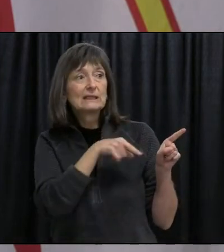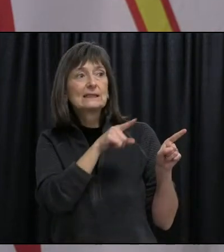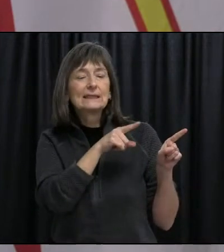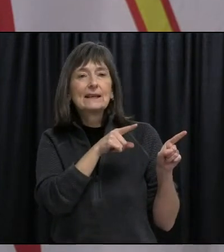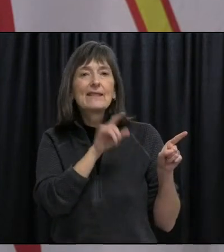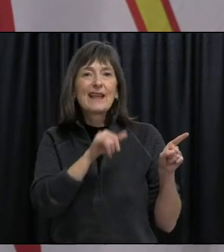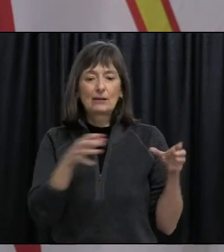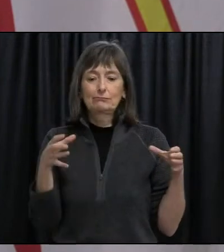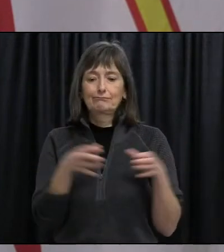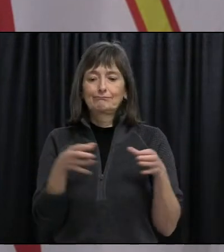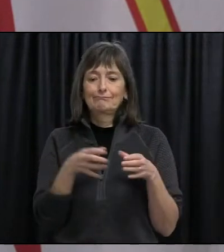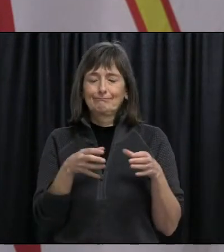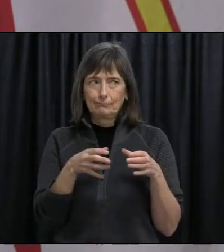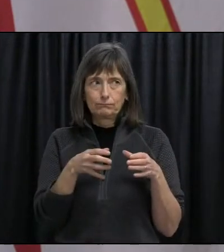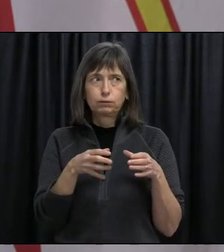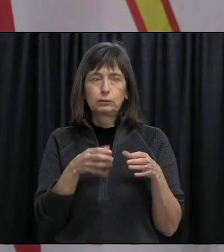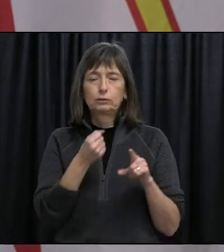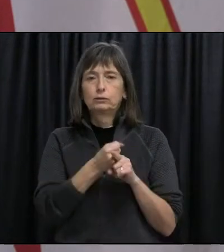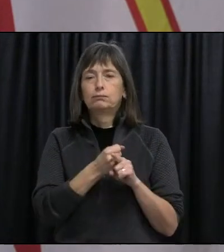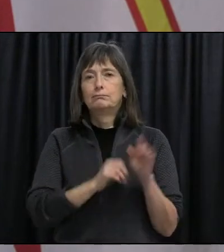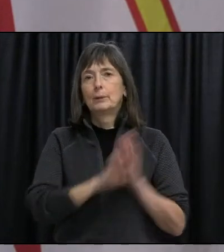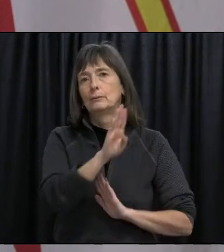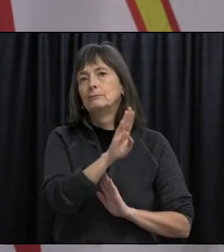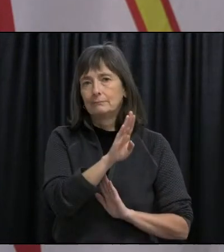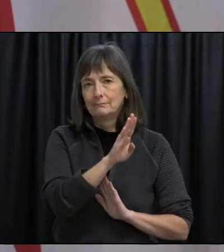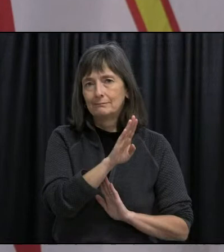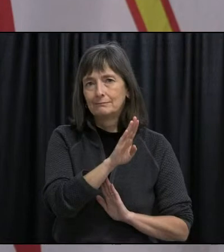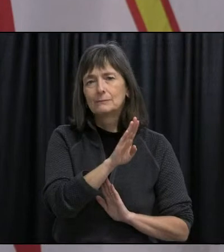they can certainly drive outbreaks.